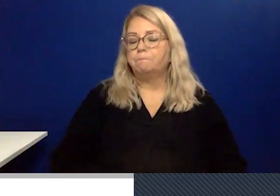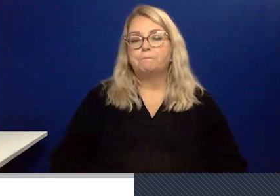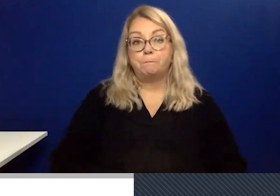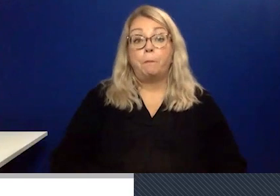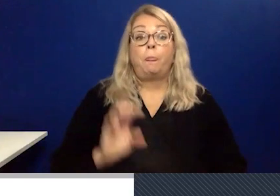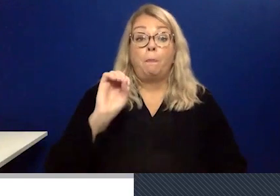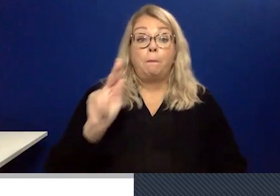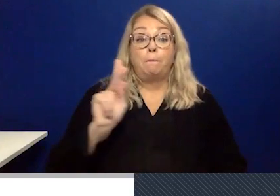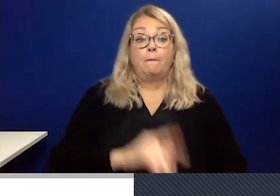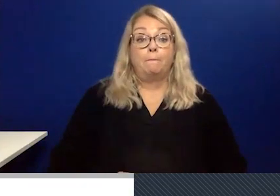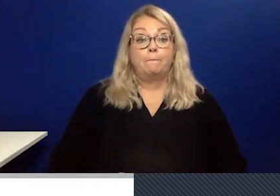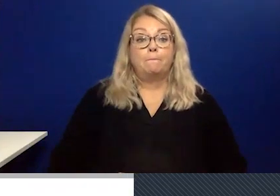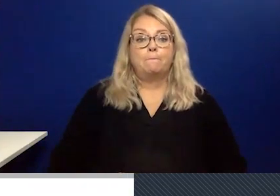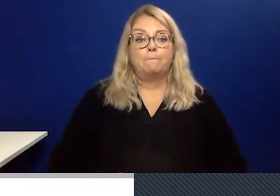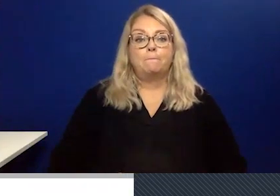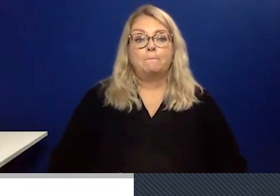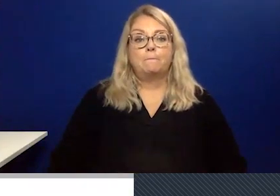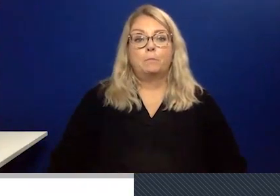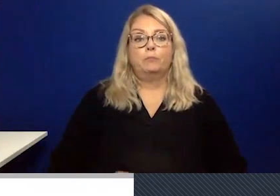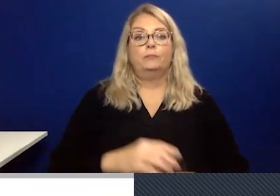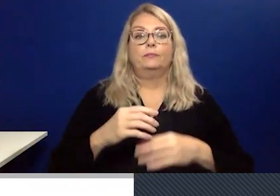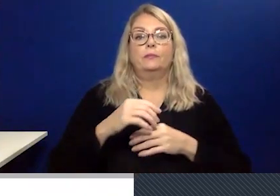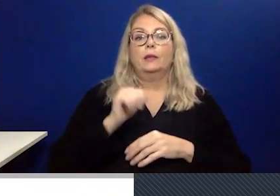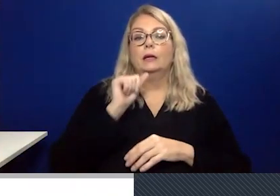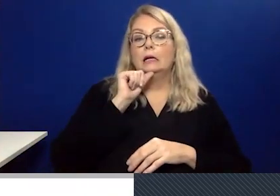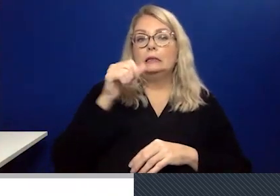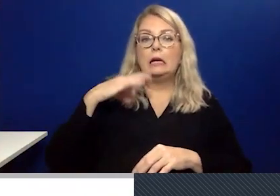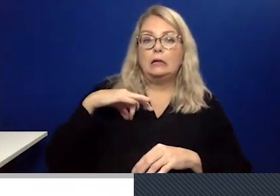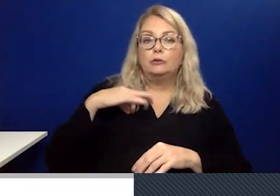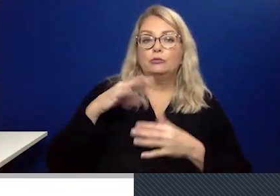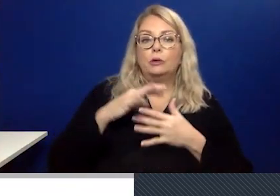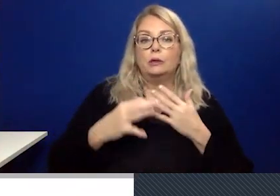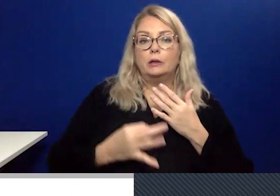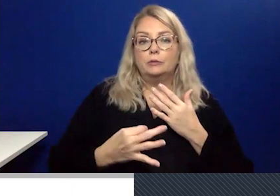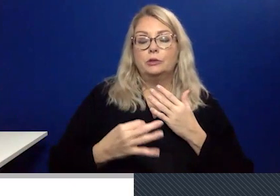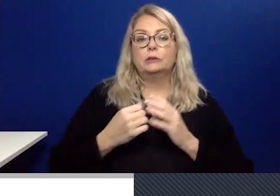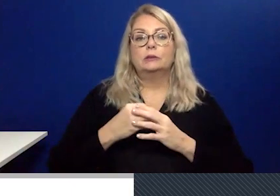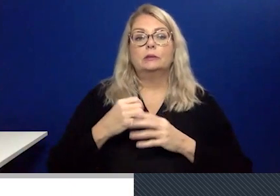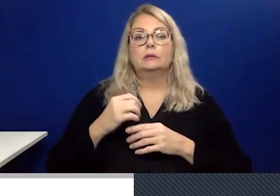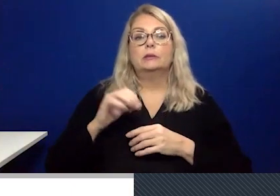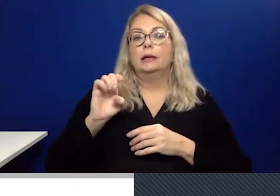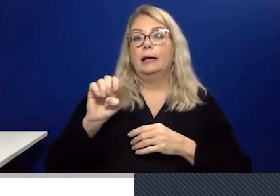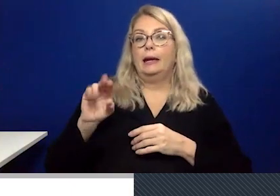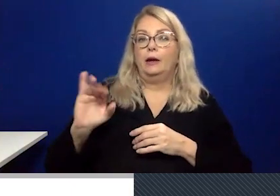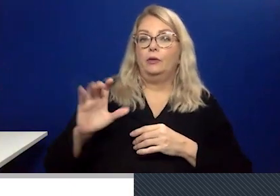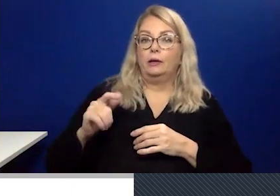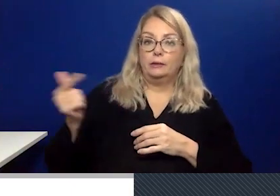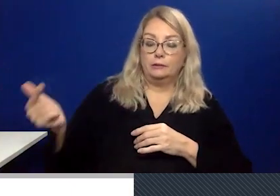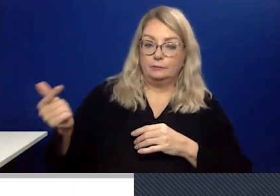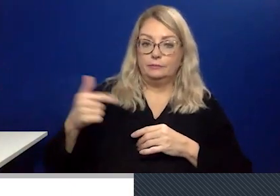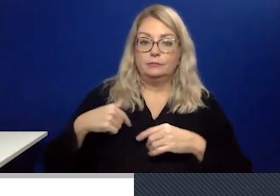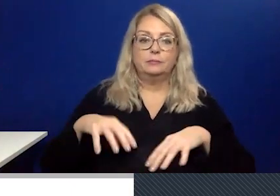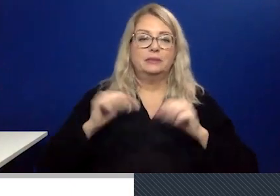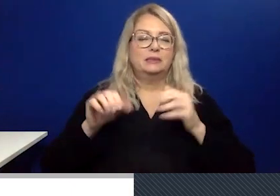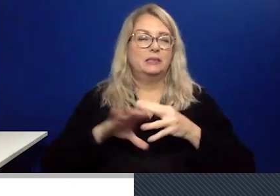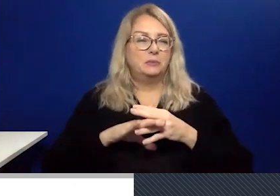Okay, so let's talk a little bit more about non-credit options and EMLS. I'm going to turn it over to Eric just so I take a break. I might chime